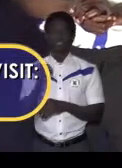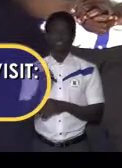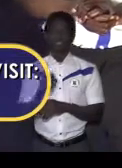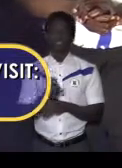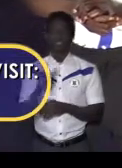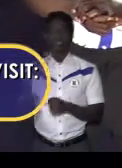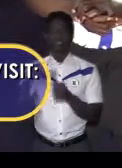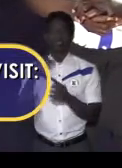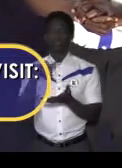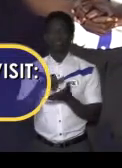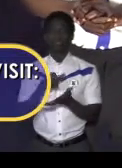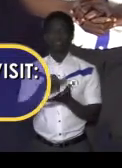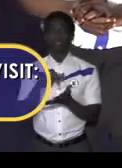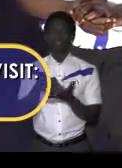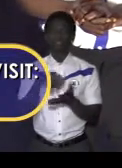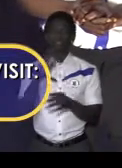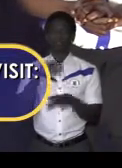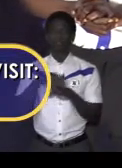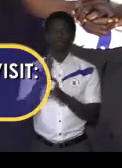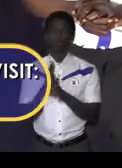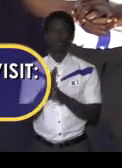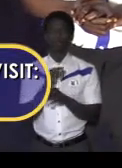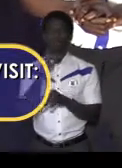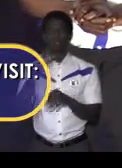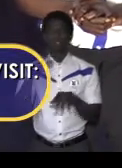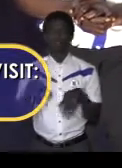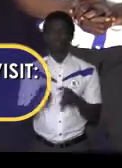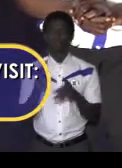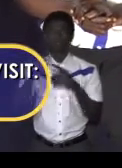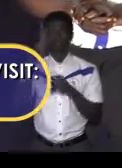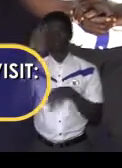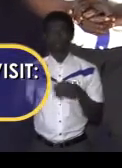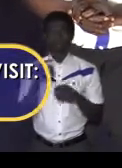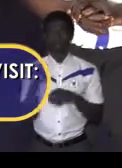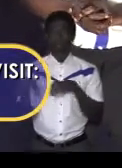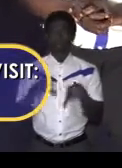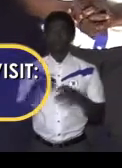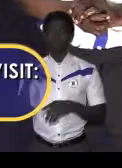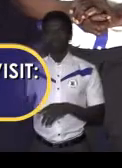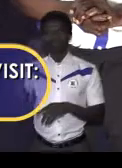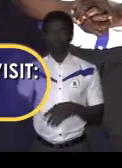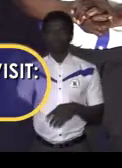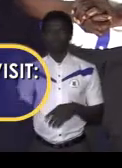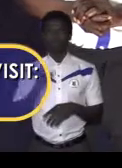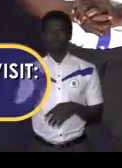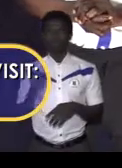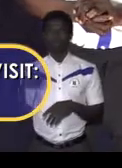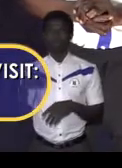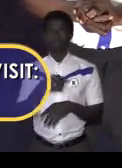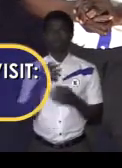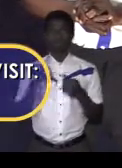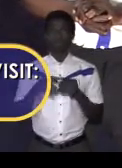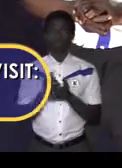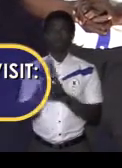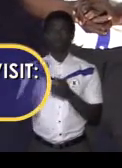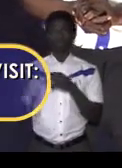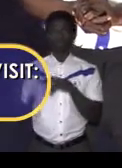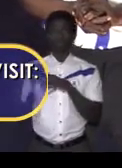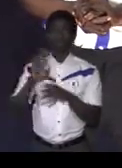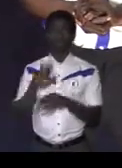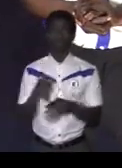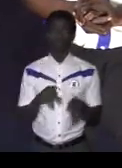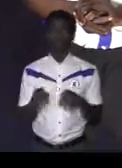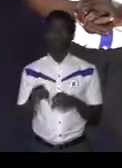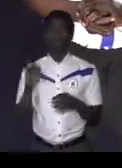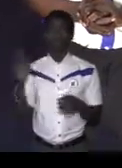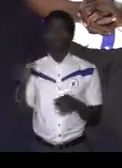bit.ly/LASUBEB-TESTS. Remember, these online assessments are our way of knowing how well you are performing because we want to help you to improve on your performance.